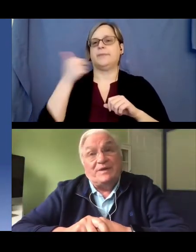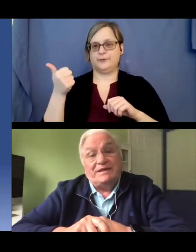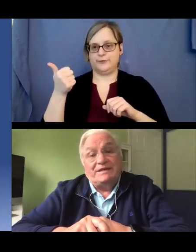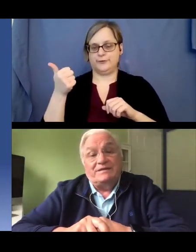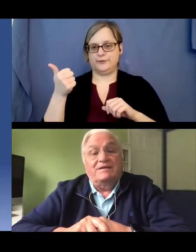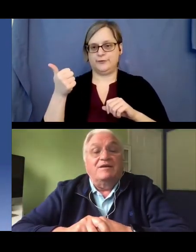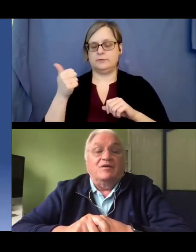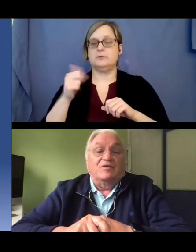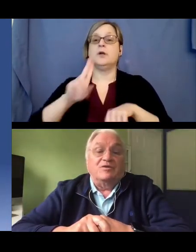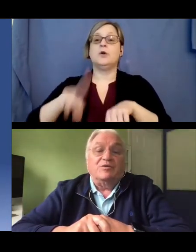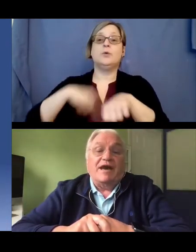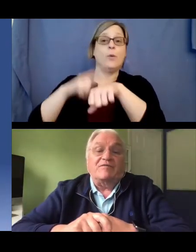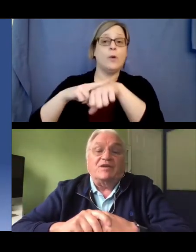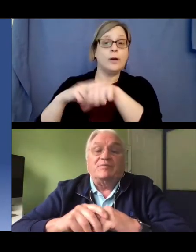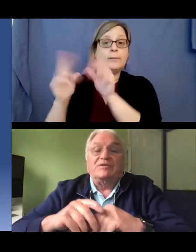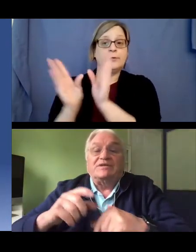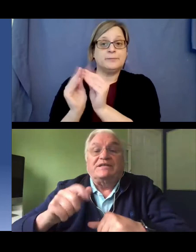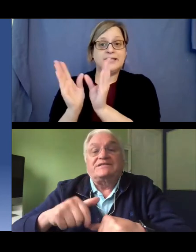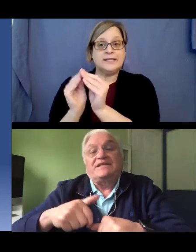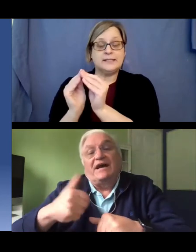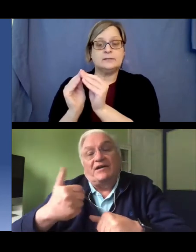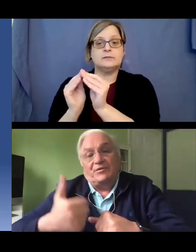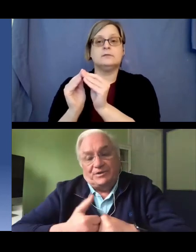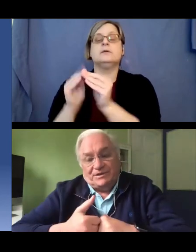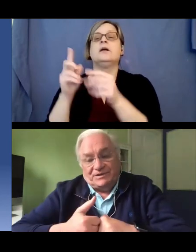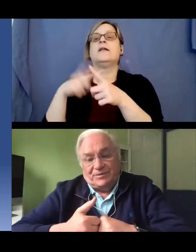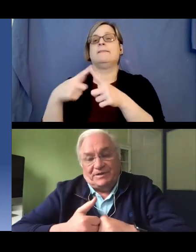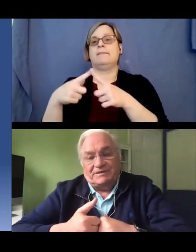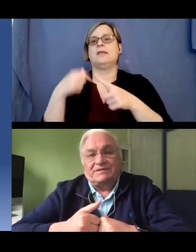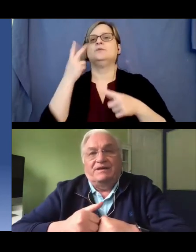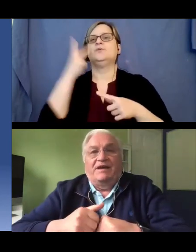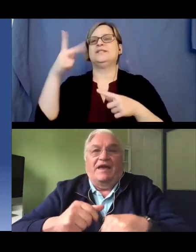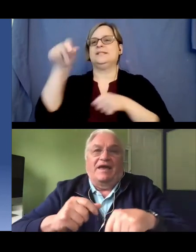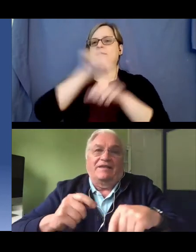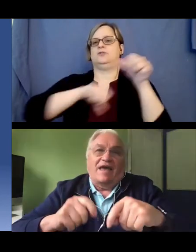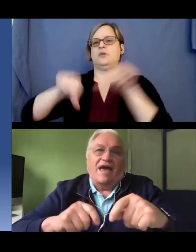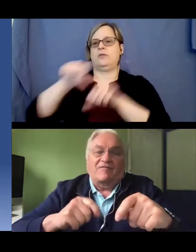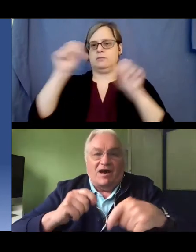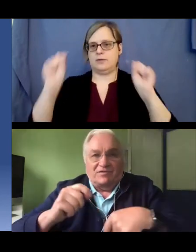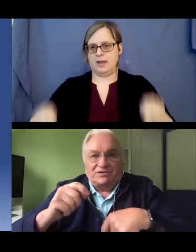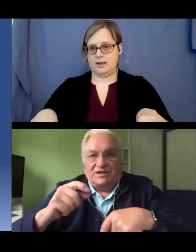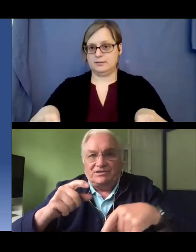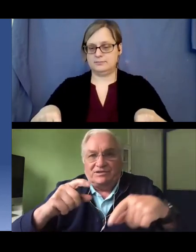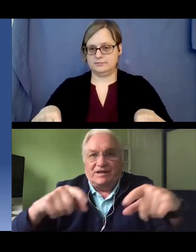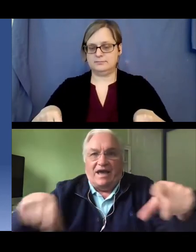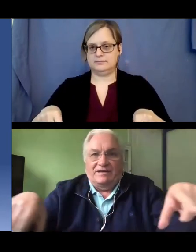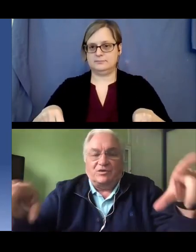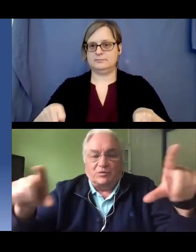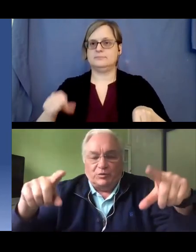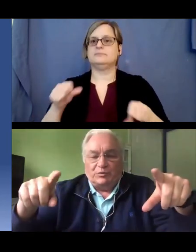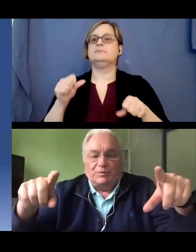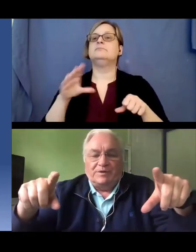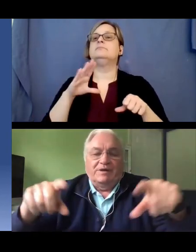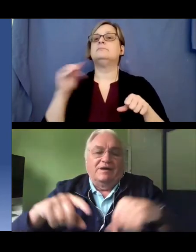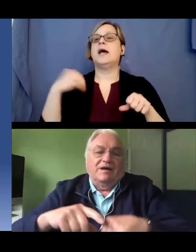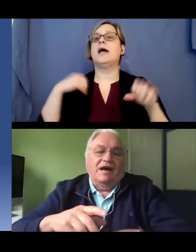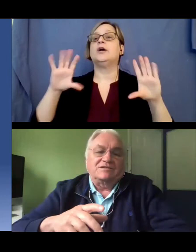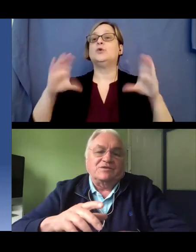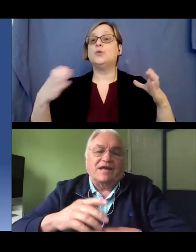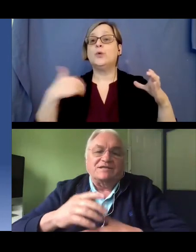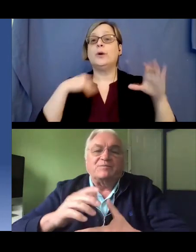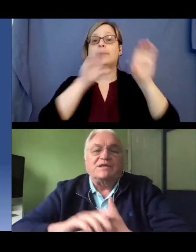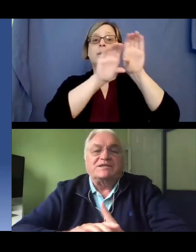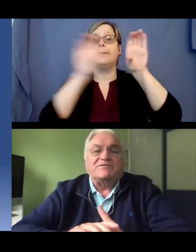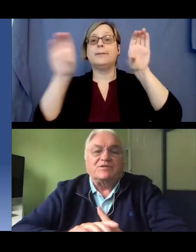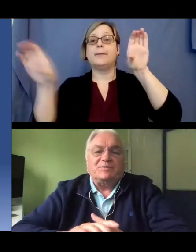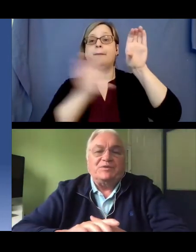Zoom meeting, you would have the ability to see other participants and have conversation as a group. So